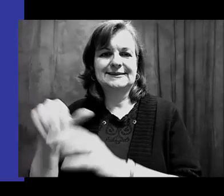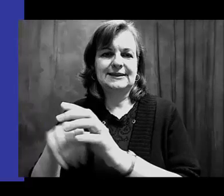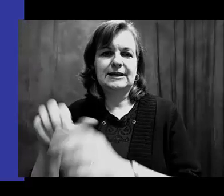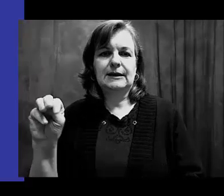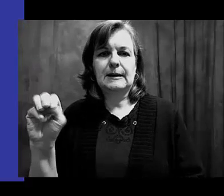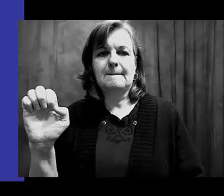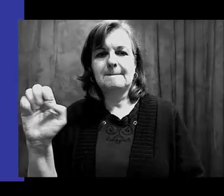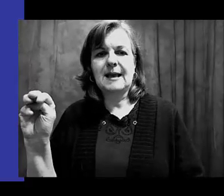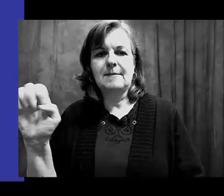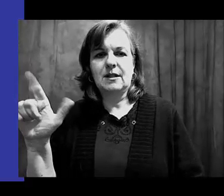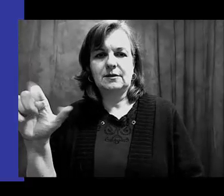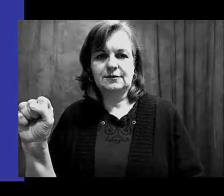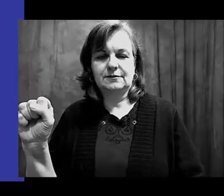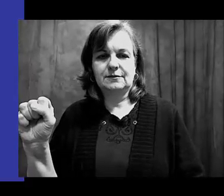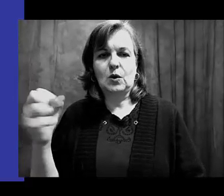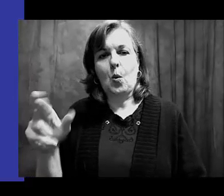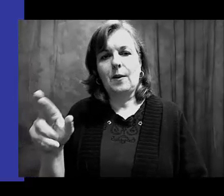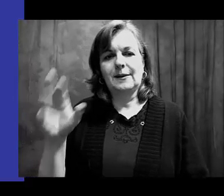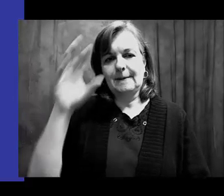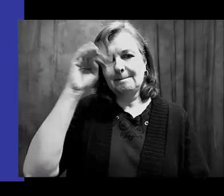Maleness.